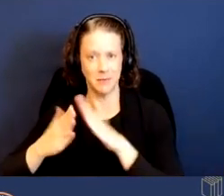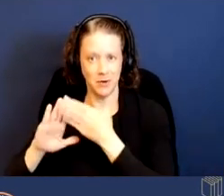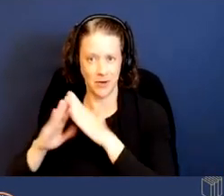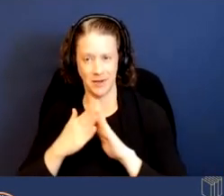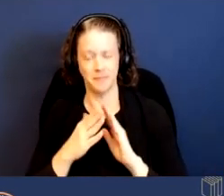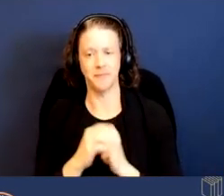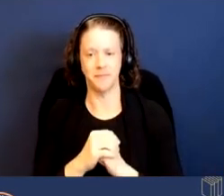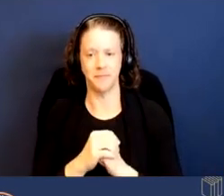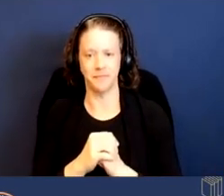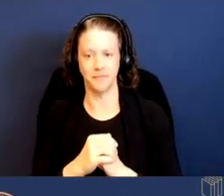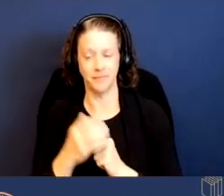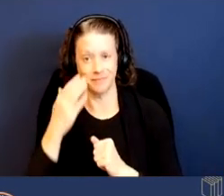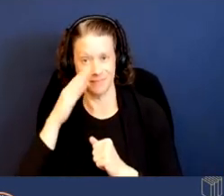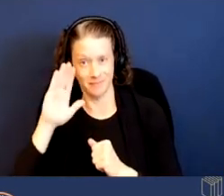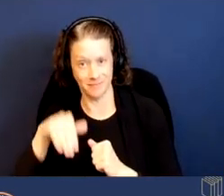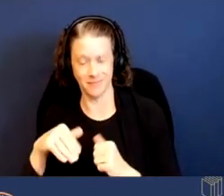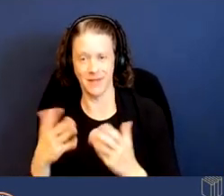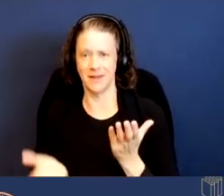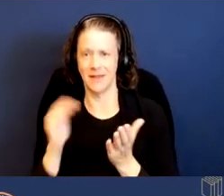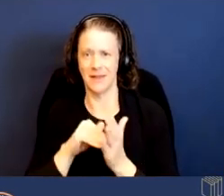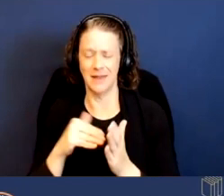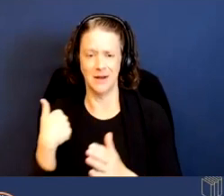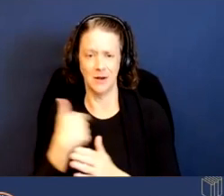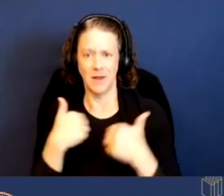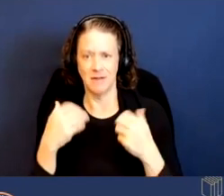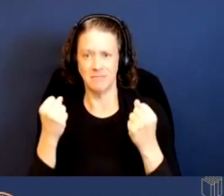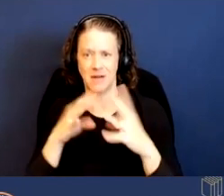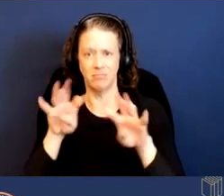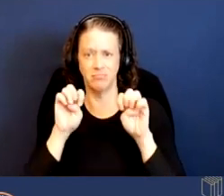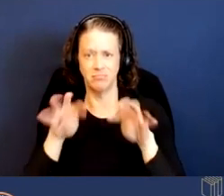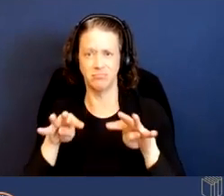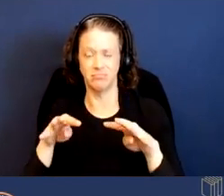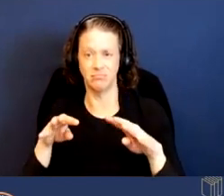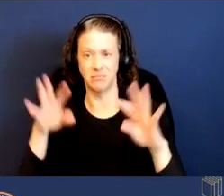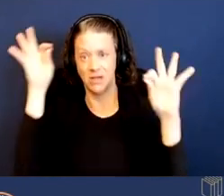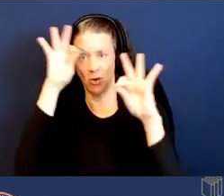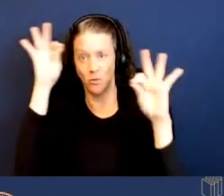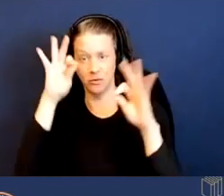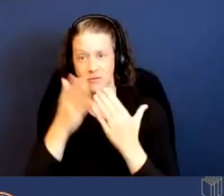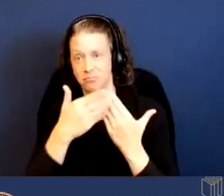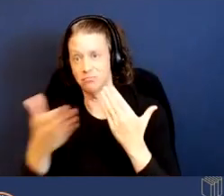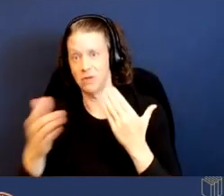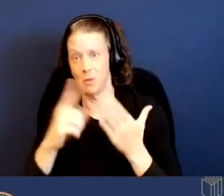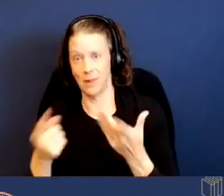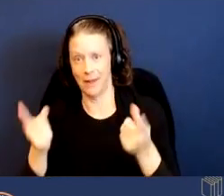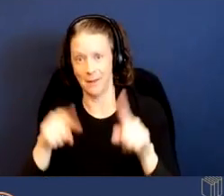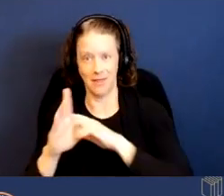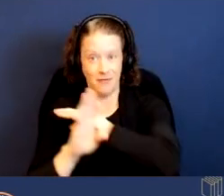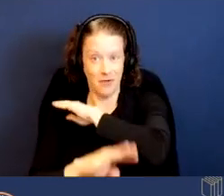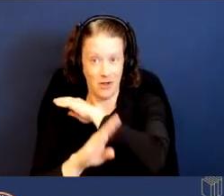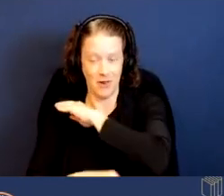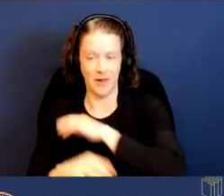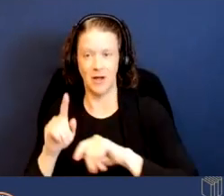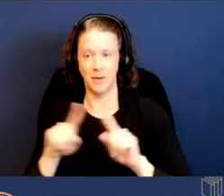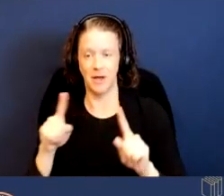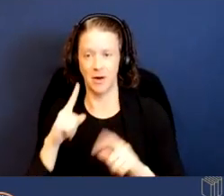know, again, like I said, there are many sort of unknowns as we head into the fall. But I, over the